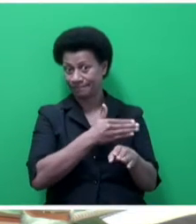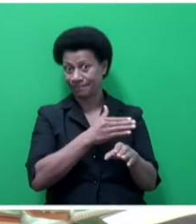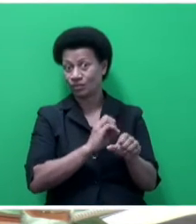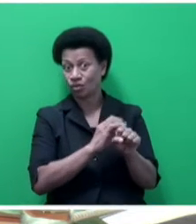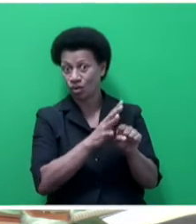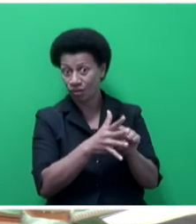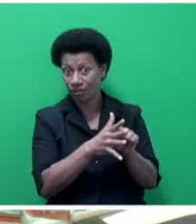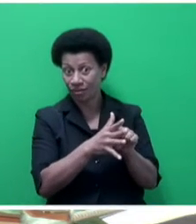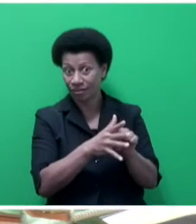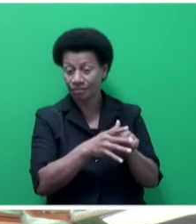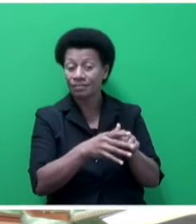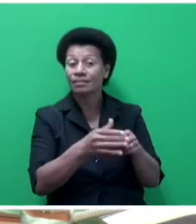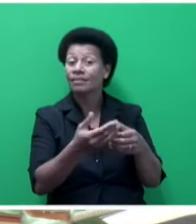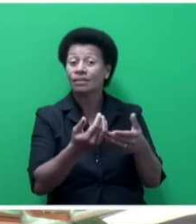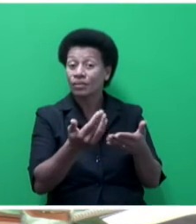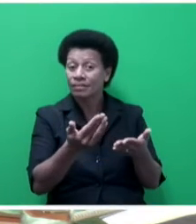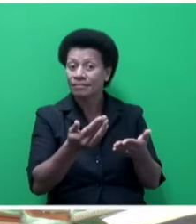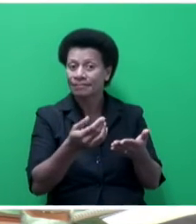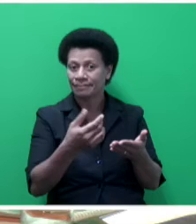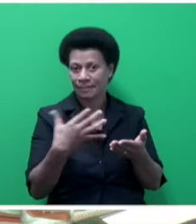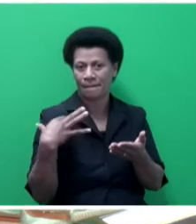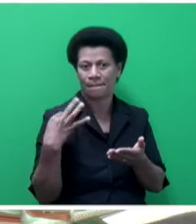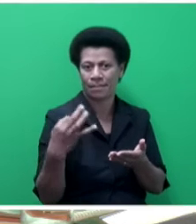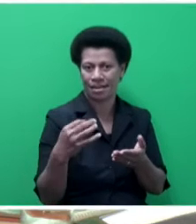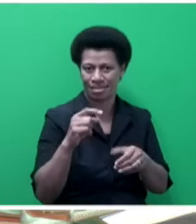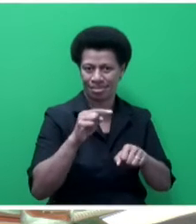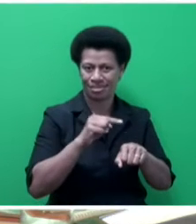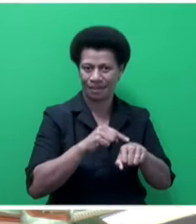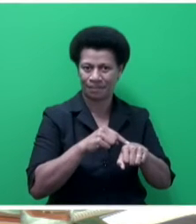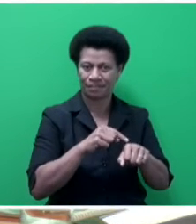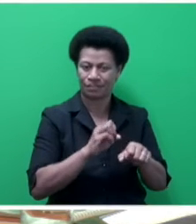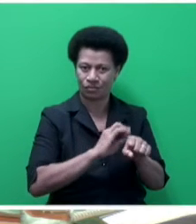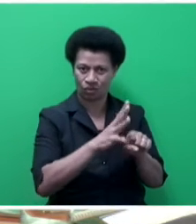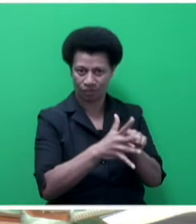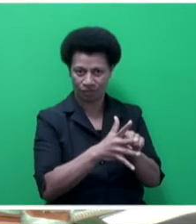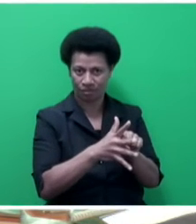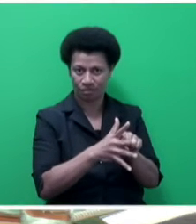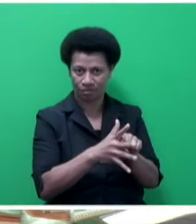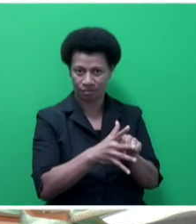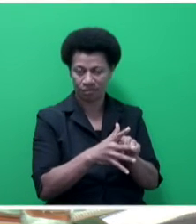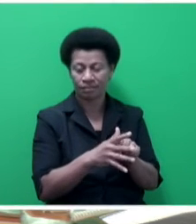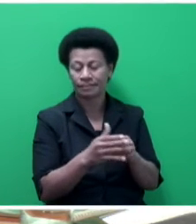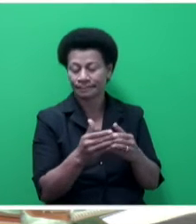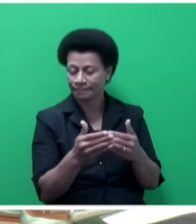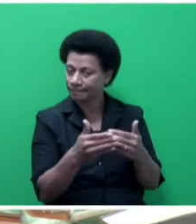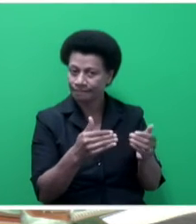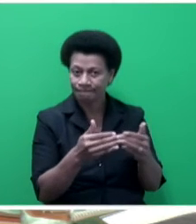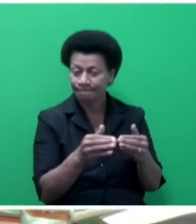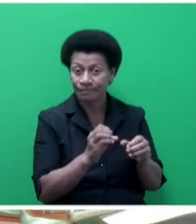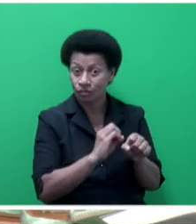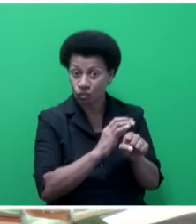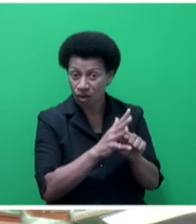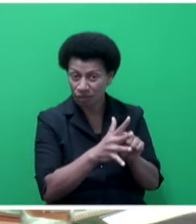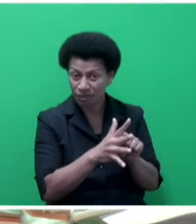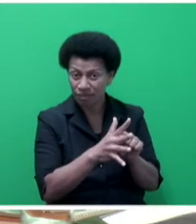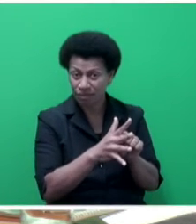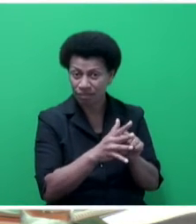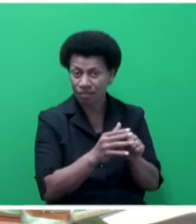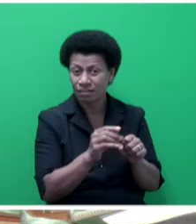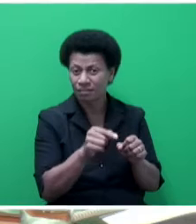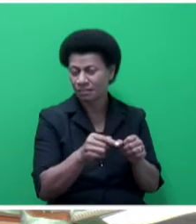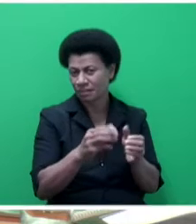of the pandemic. Mr. Speaker, sir, despite the impacts of the pandemic being felt since